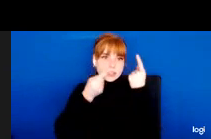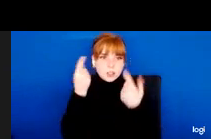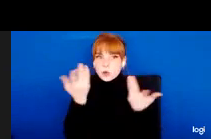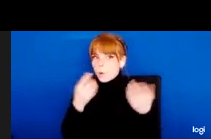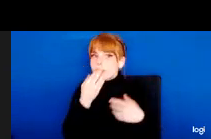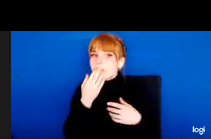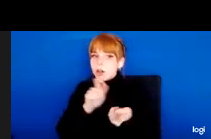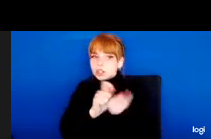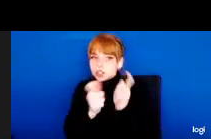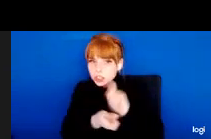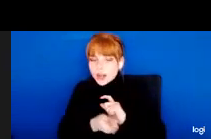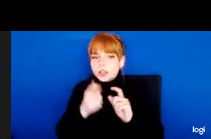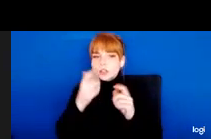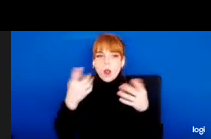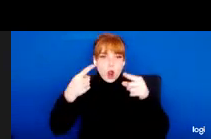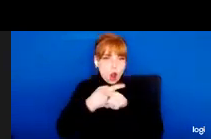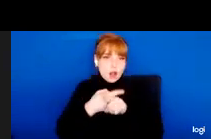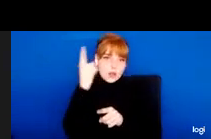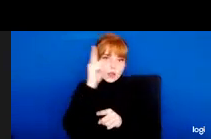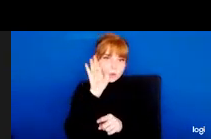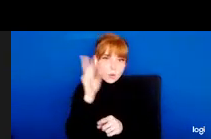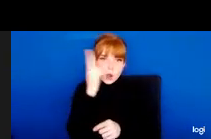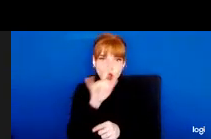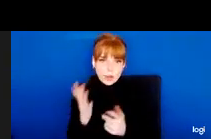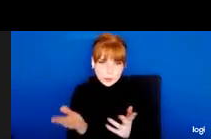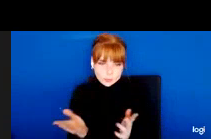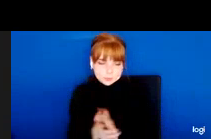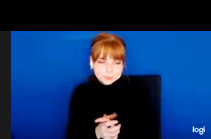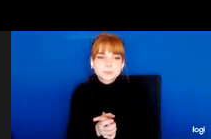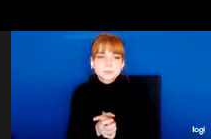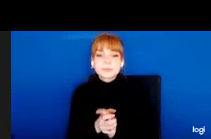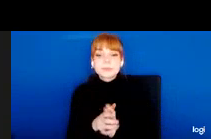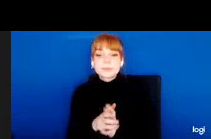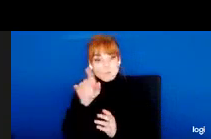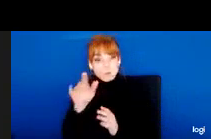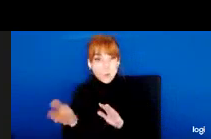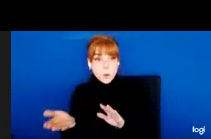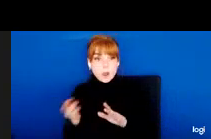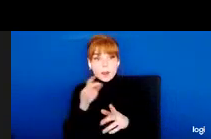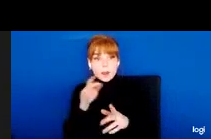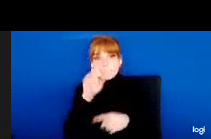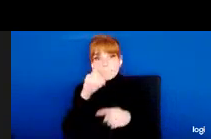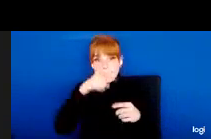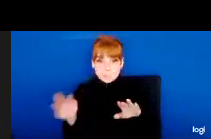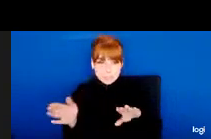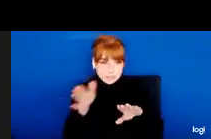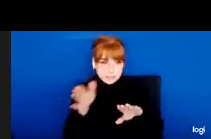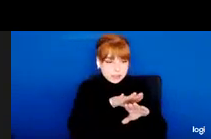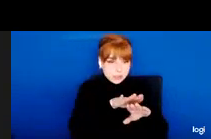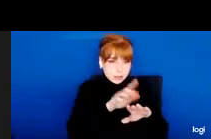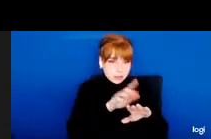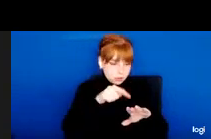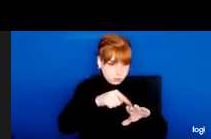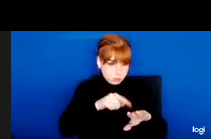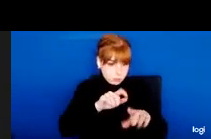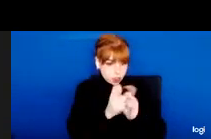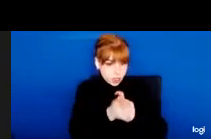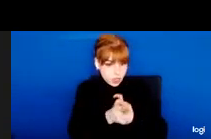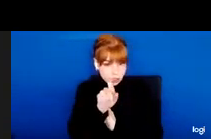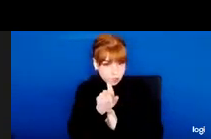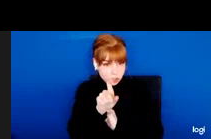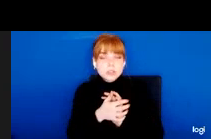So, you hover over a link, it changes color. Well, does that link, when it's hovered over, does it have enough contrast? You hover over a button, you check a